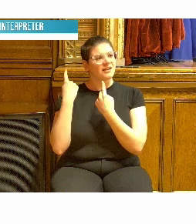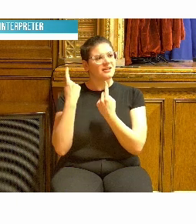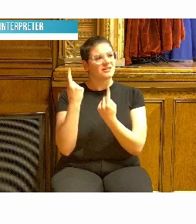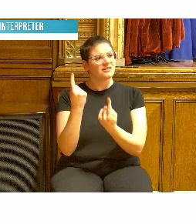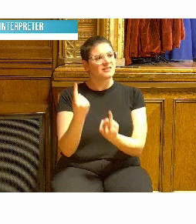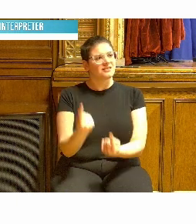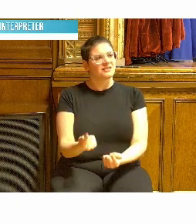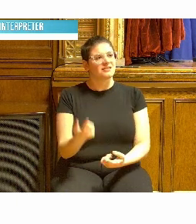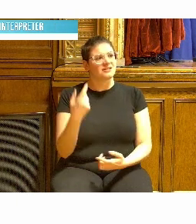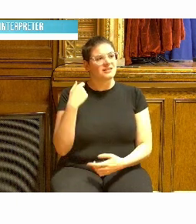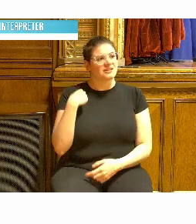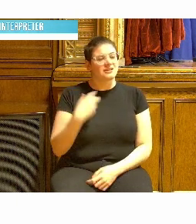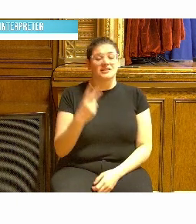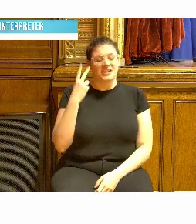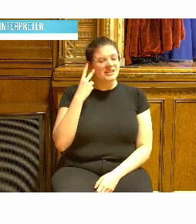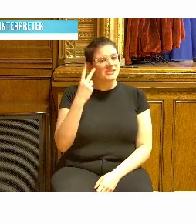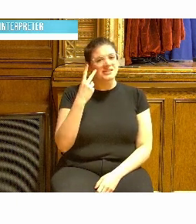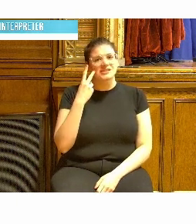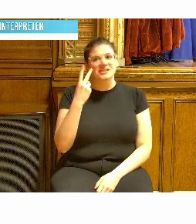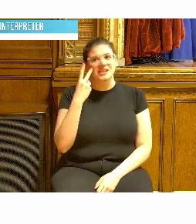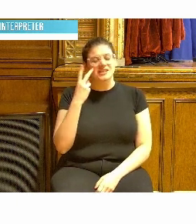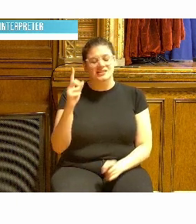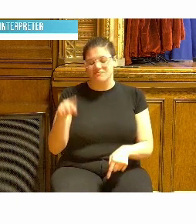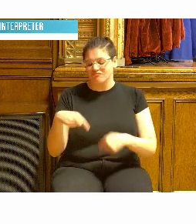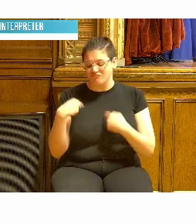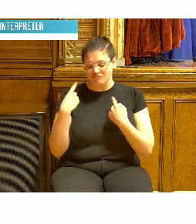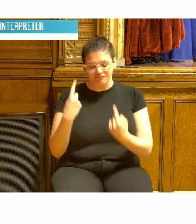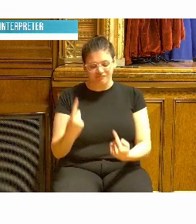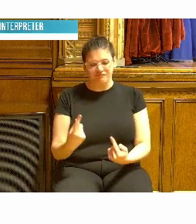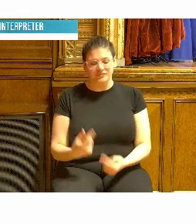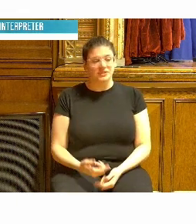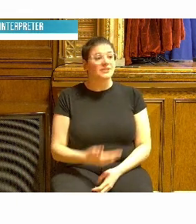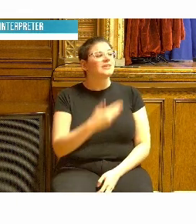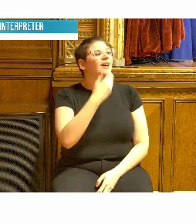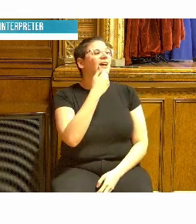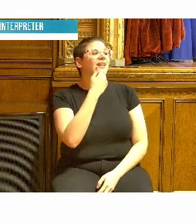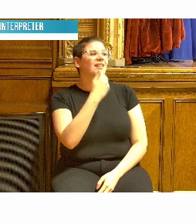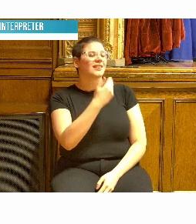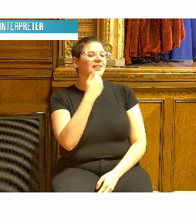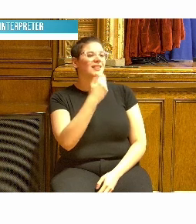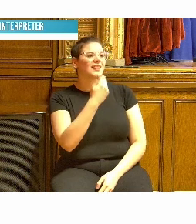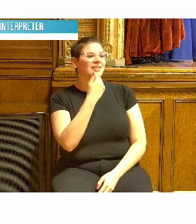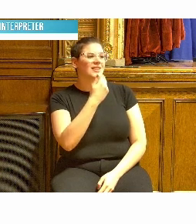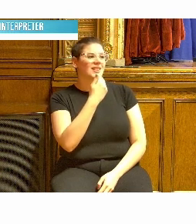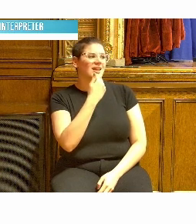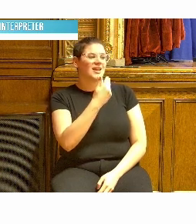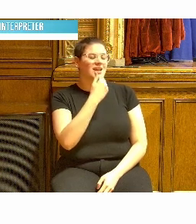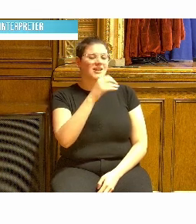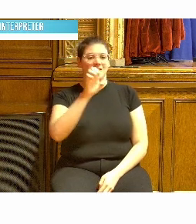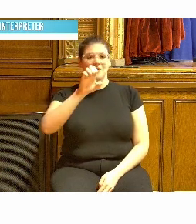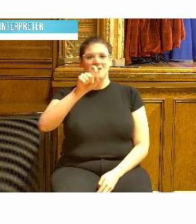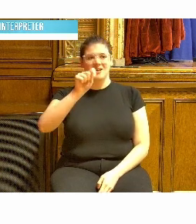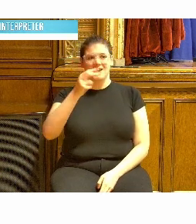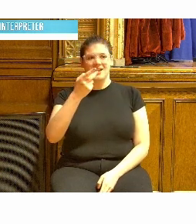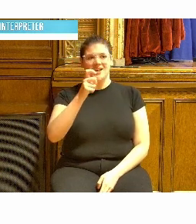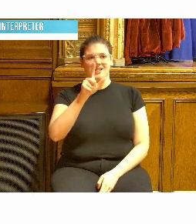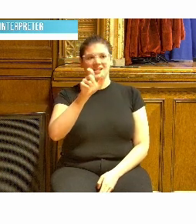a senior citizen, and I see it. I've seen it for years. Thank you, Elder Ethelene Lawrence.